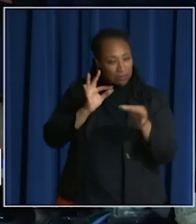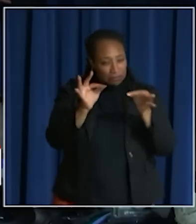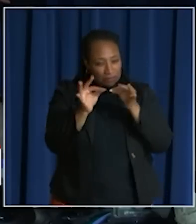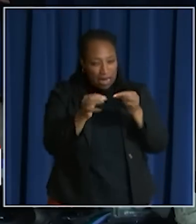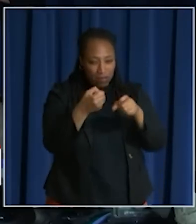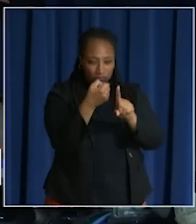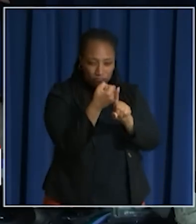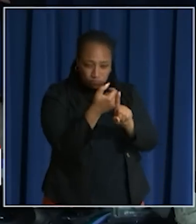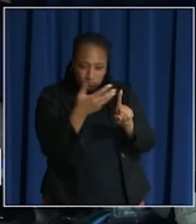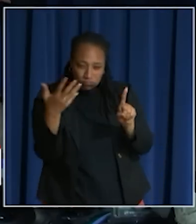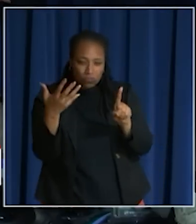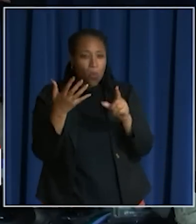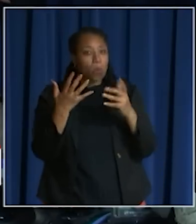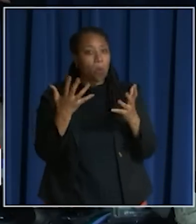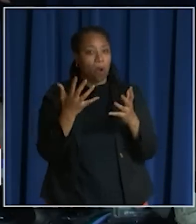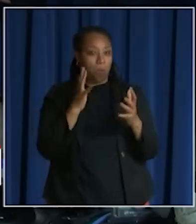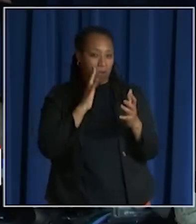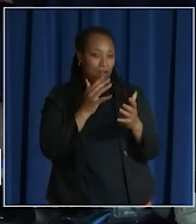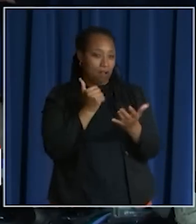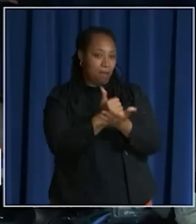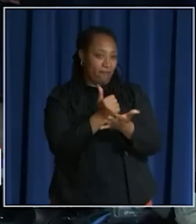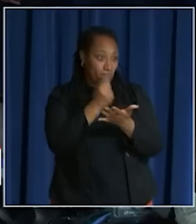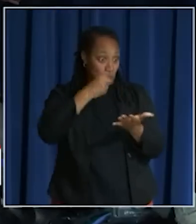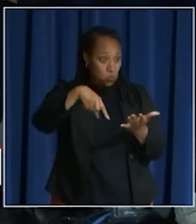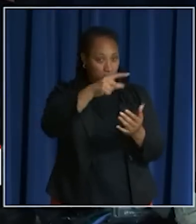to MPD.